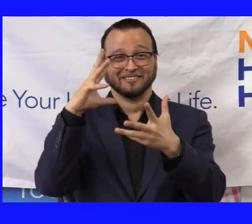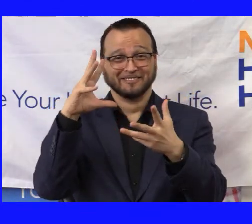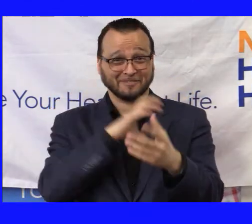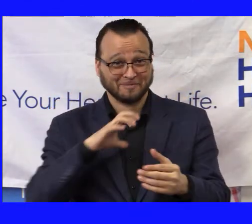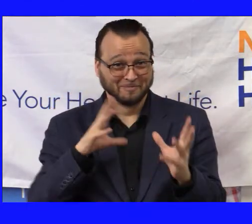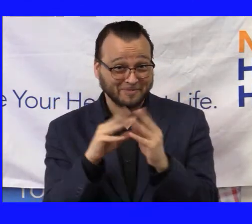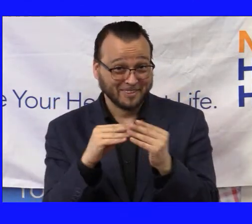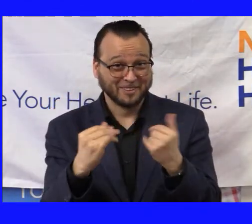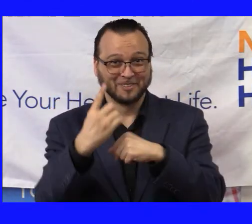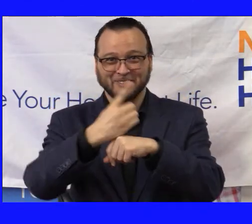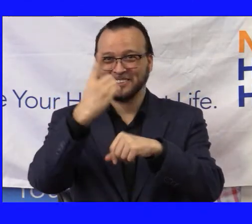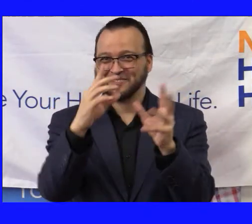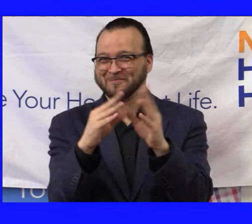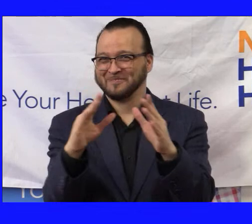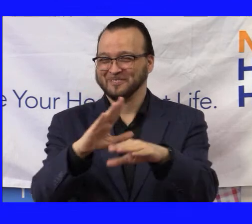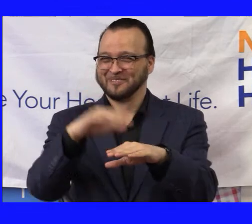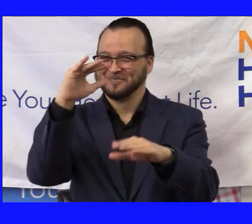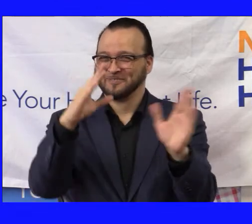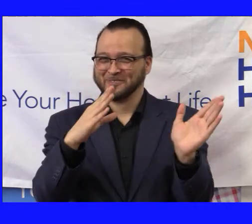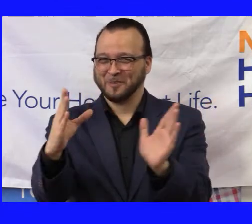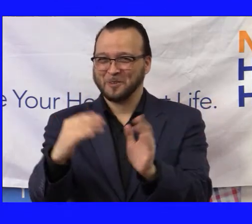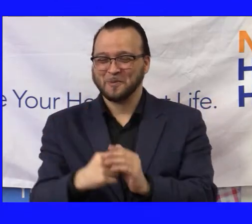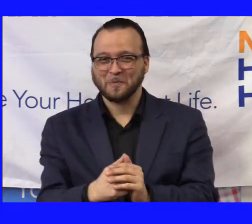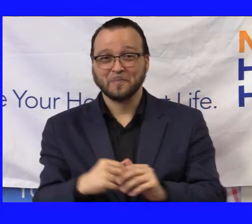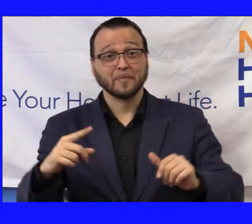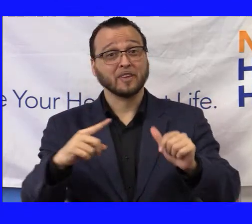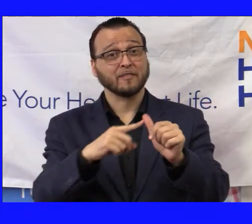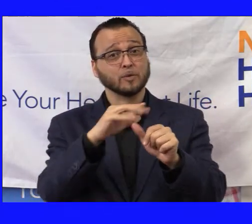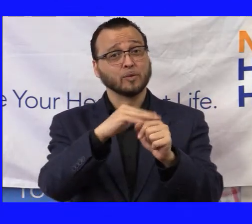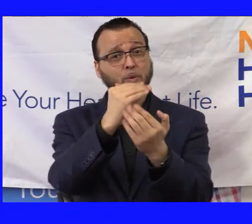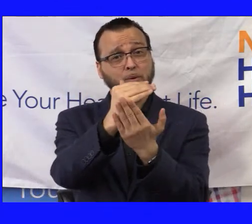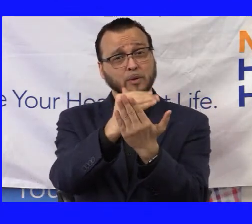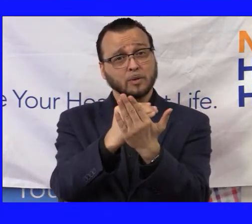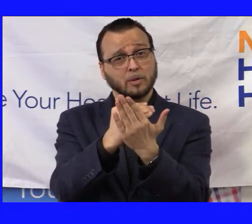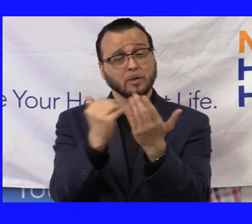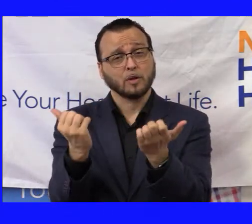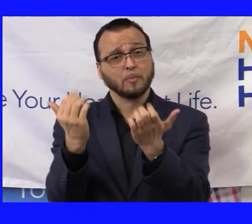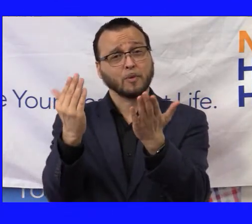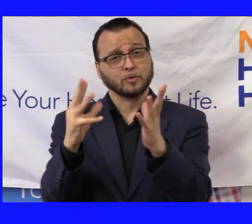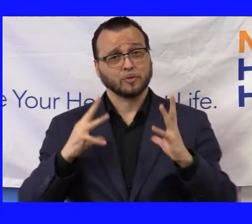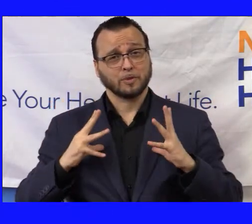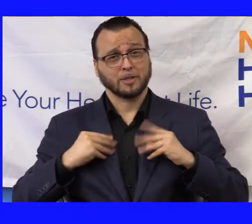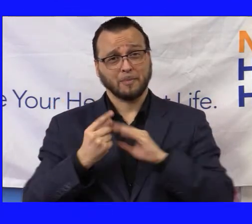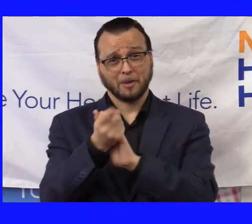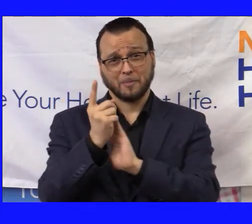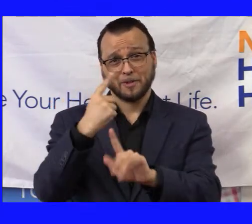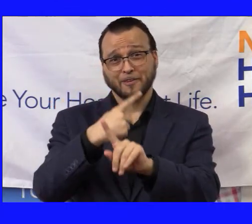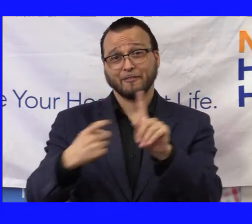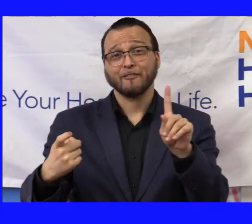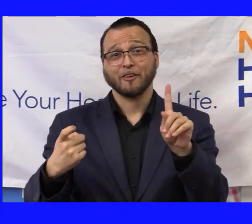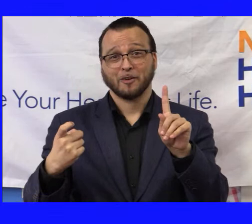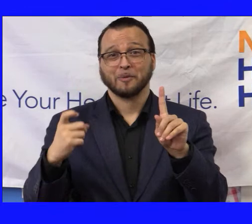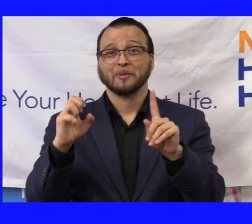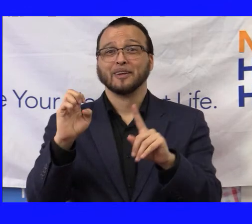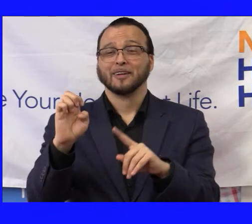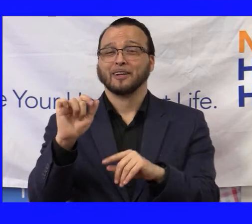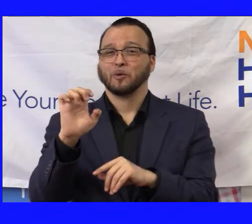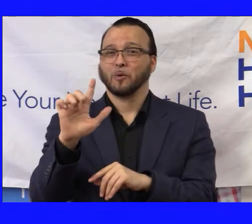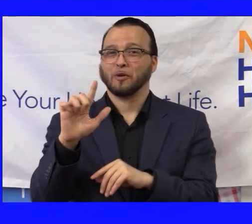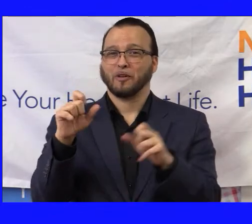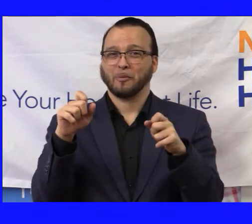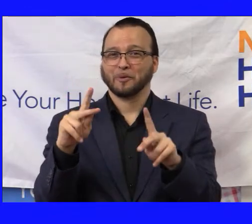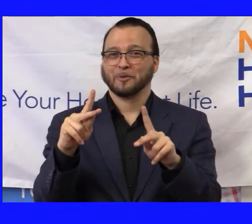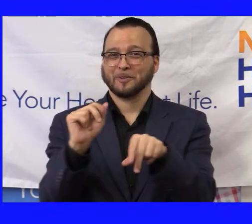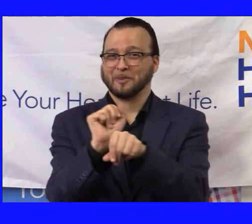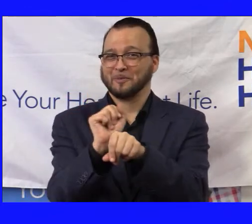order. First in the agenda is a motion to adopt the minutes of the Equal Employment Opportunity Committee meeting held